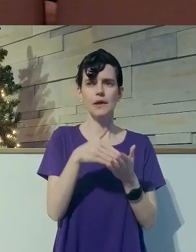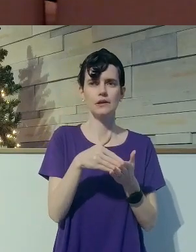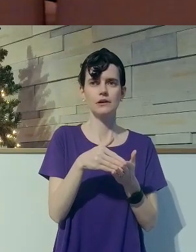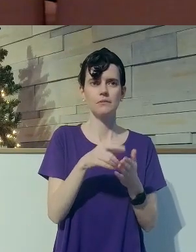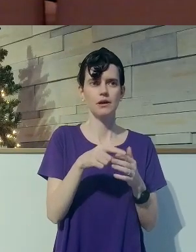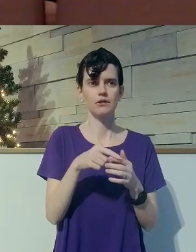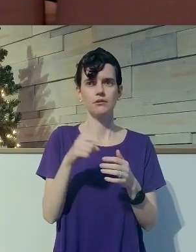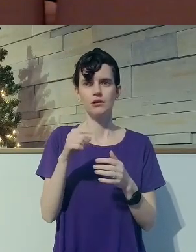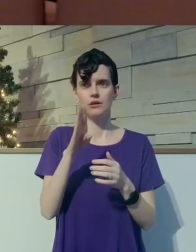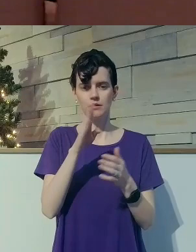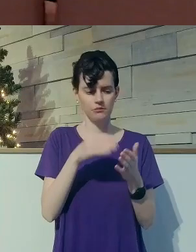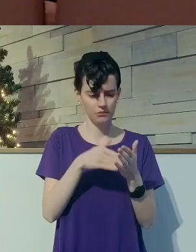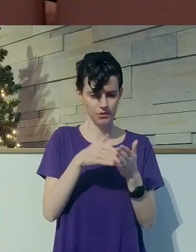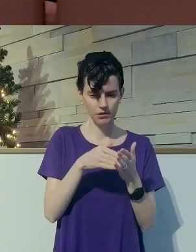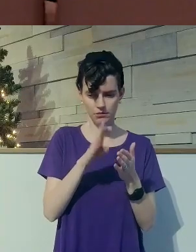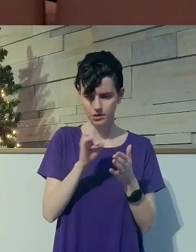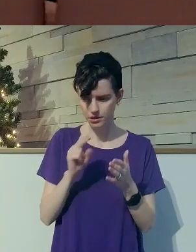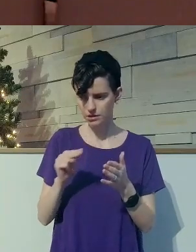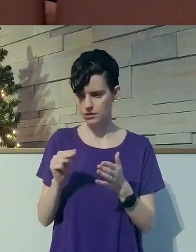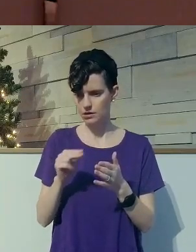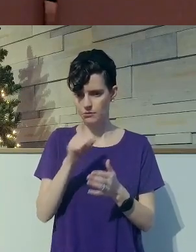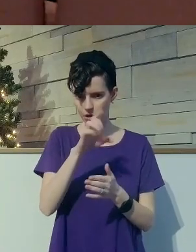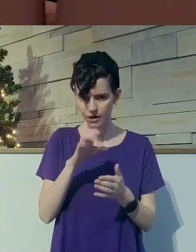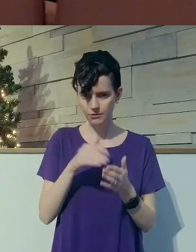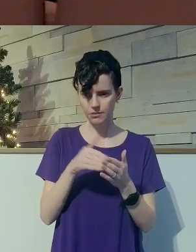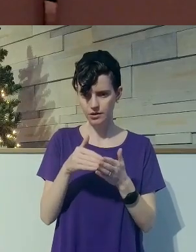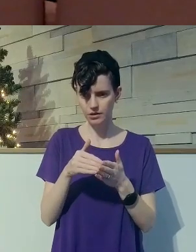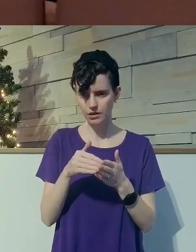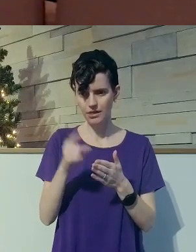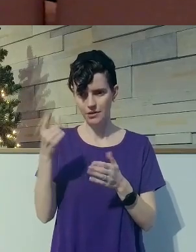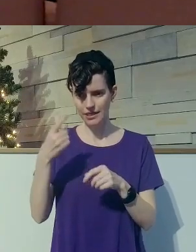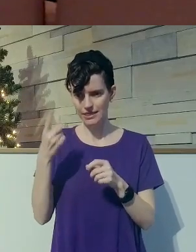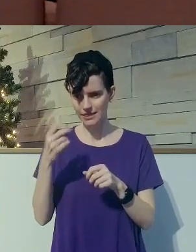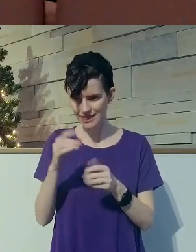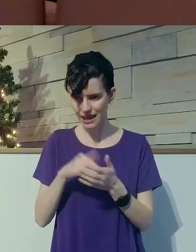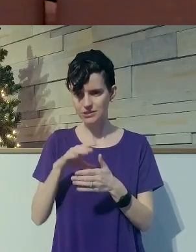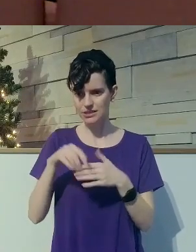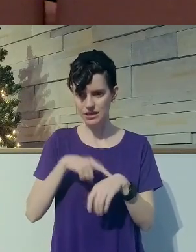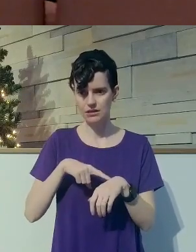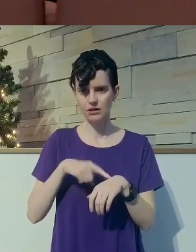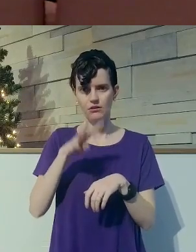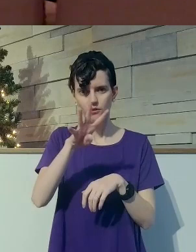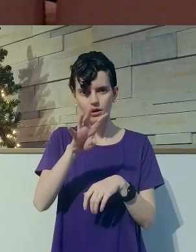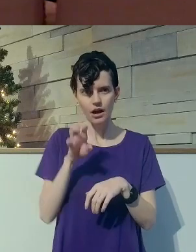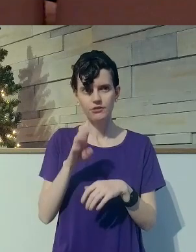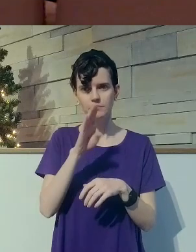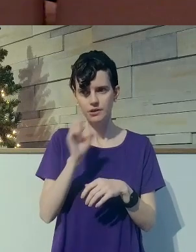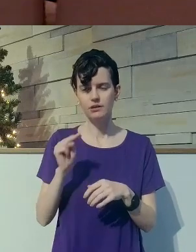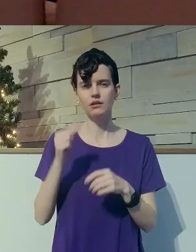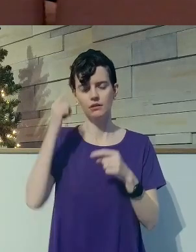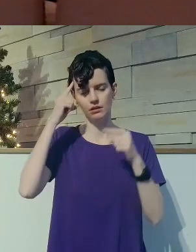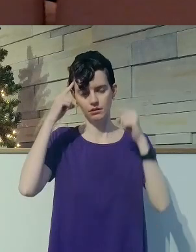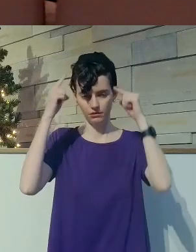take a million and 100 times, that's just 100 million. And if you do 1,000 times, that's just 1 billion. And we're talking 400 times that. And that just,